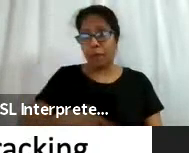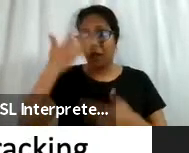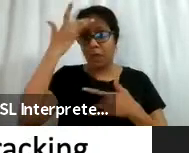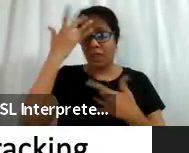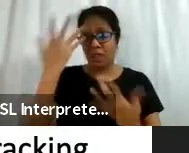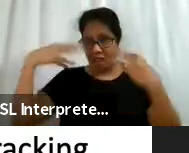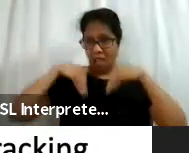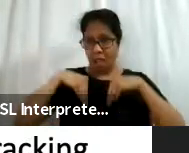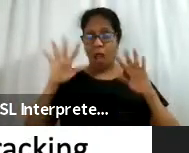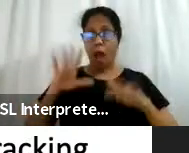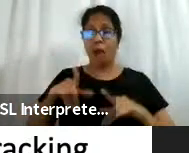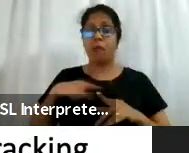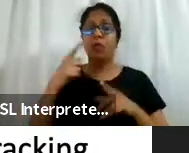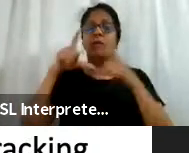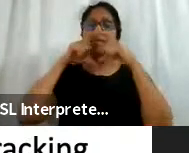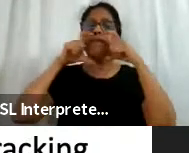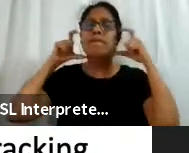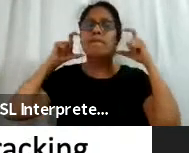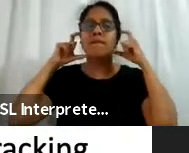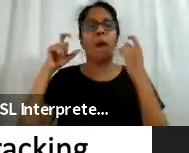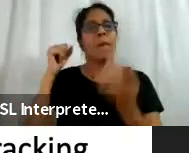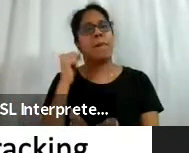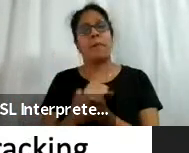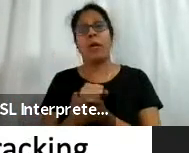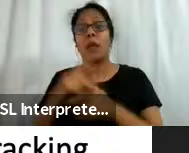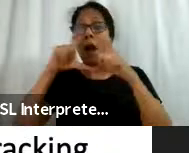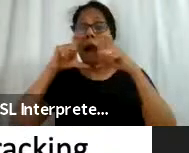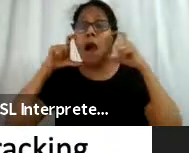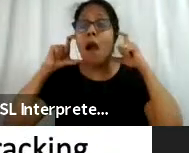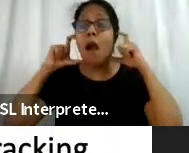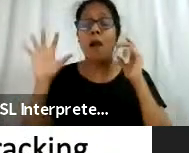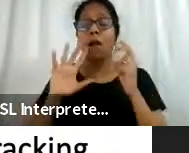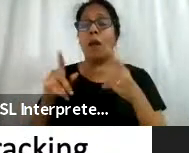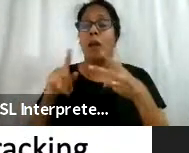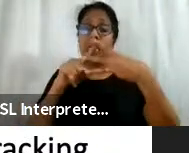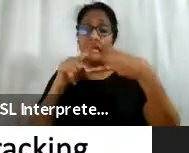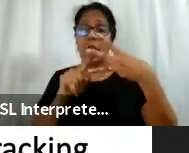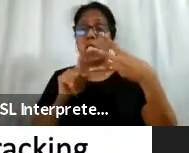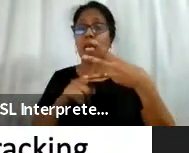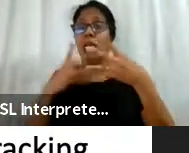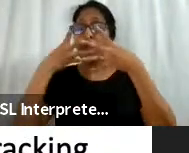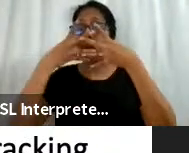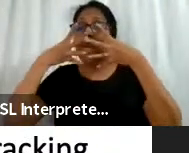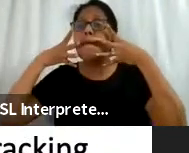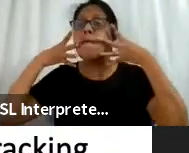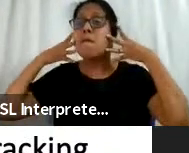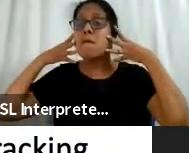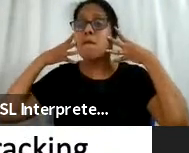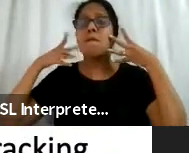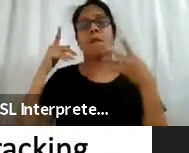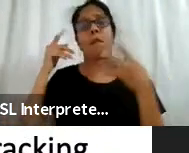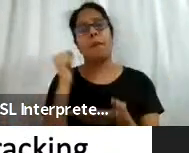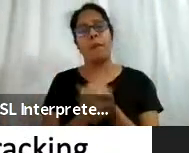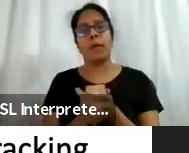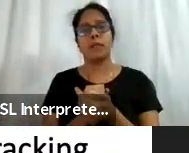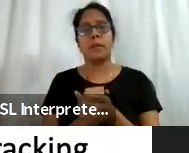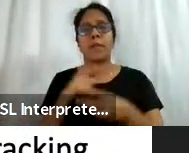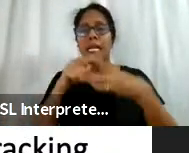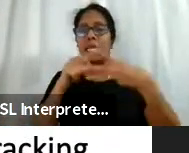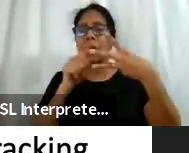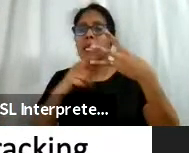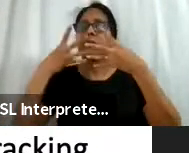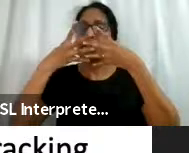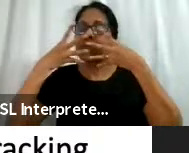that you should use those masks instead of those cloth masks, if not possible, but otherwise this medical mask free layer is